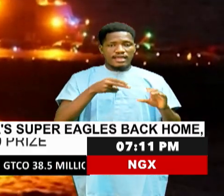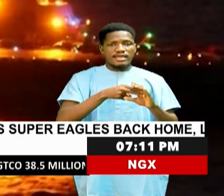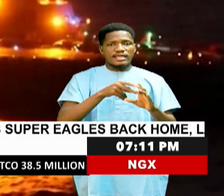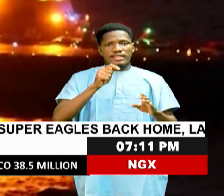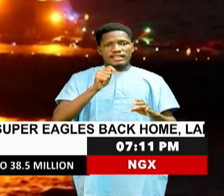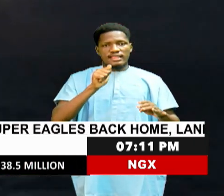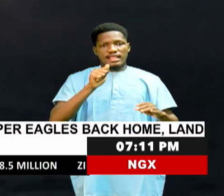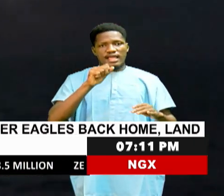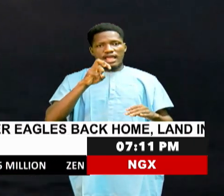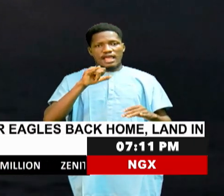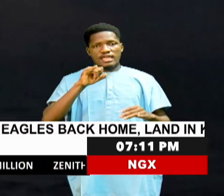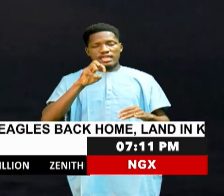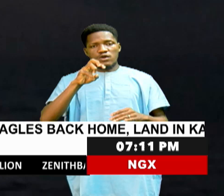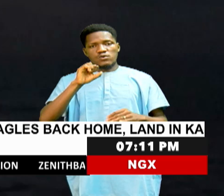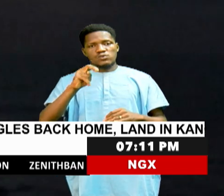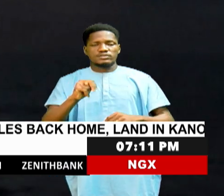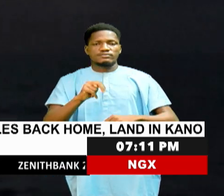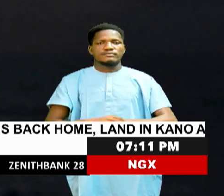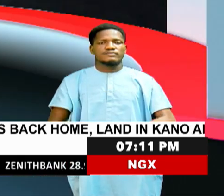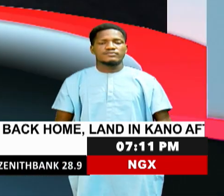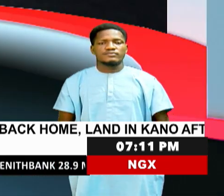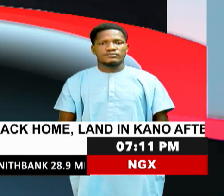Chukwunonsonwa Bweze, NTA News.